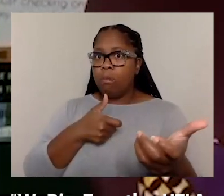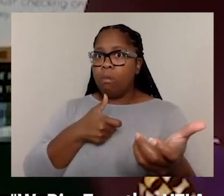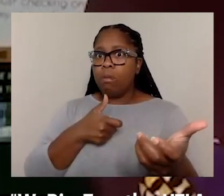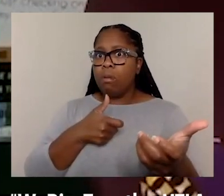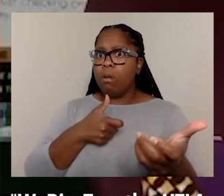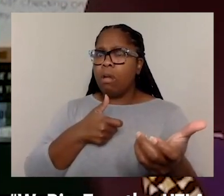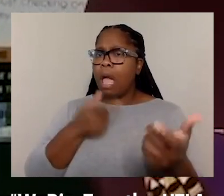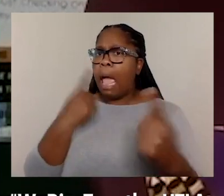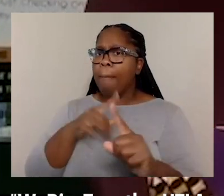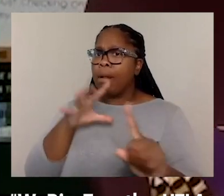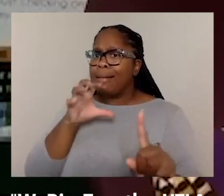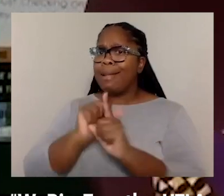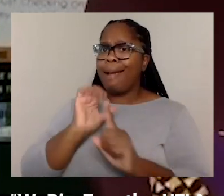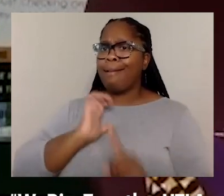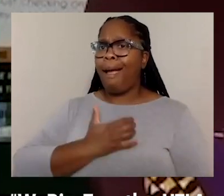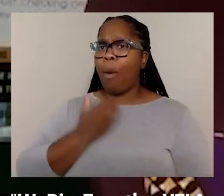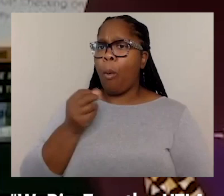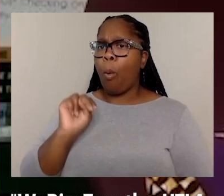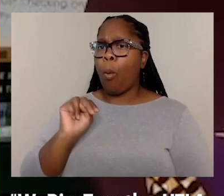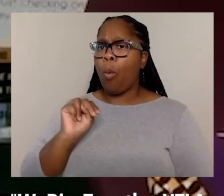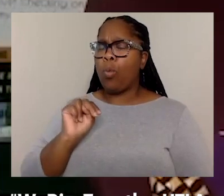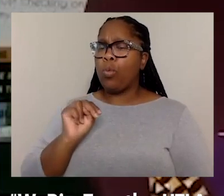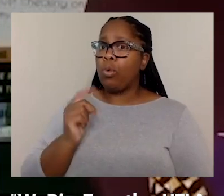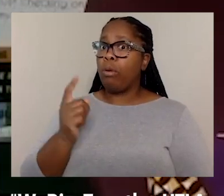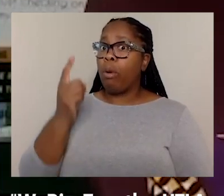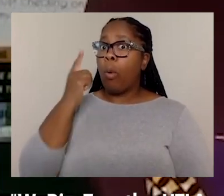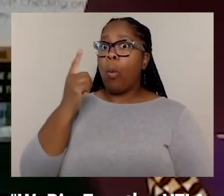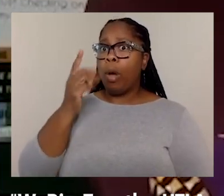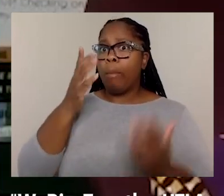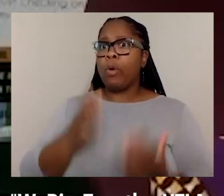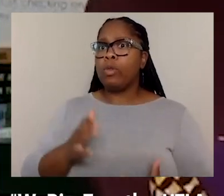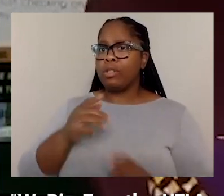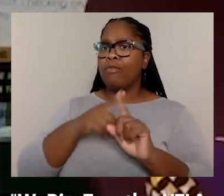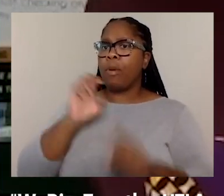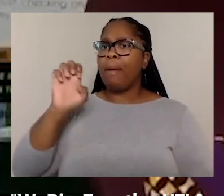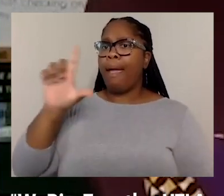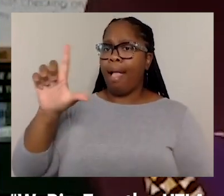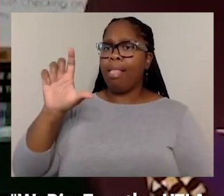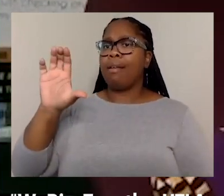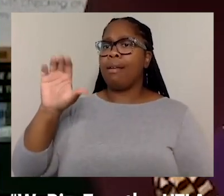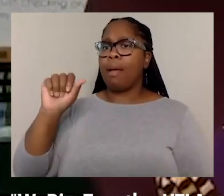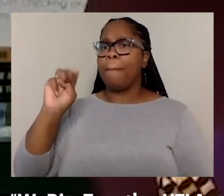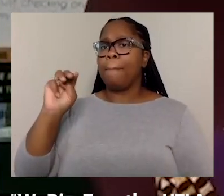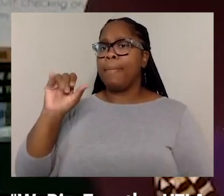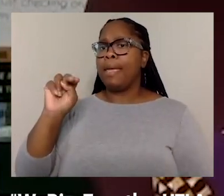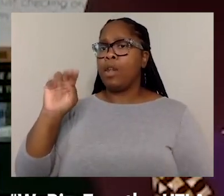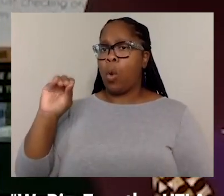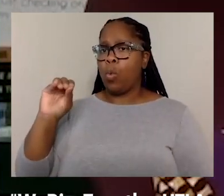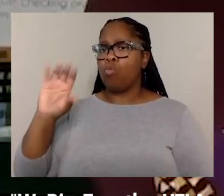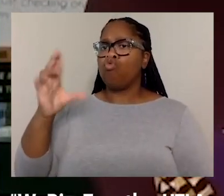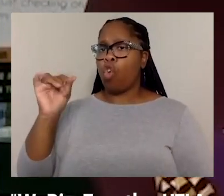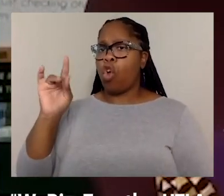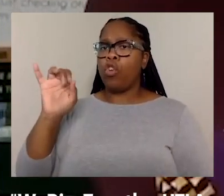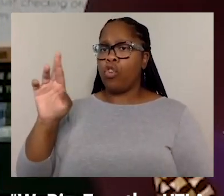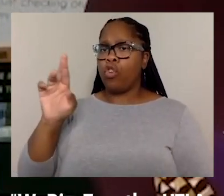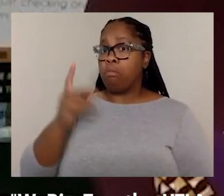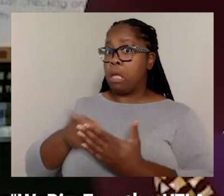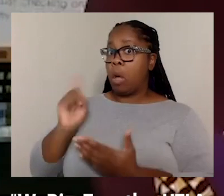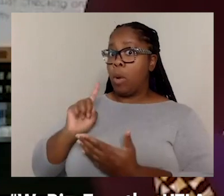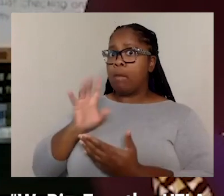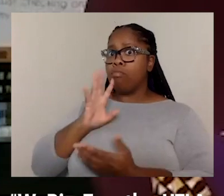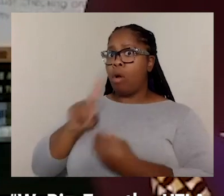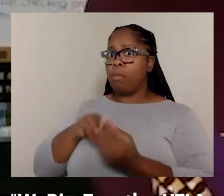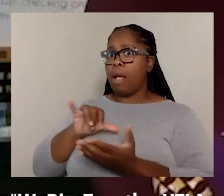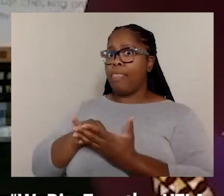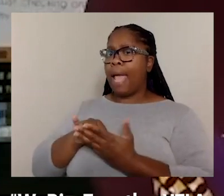Charter. We talked about this on Facebook Live last week, but I'd like to share a little more of the story